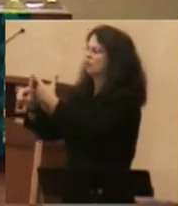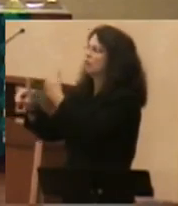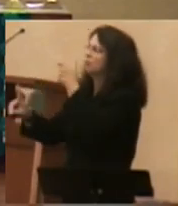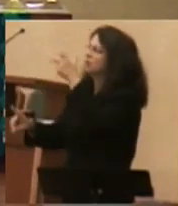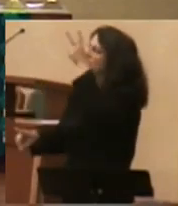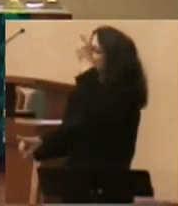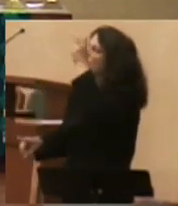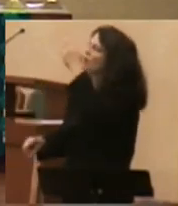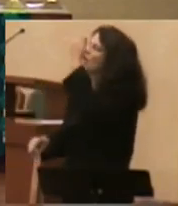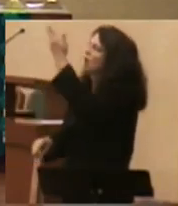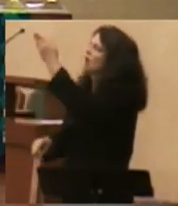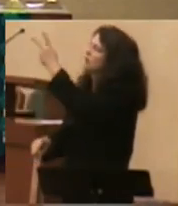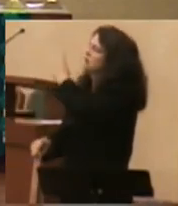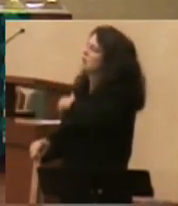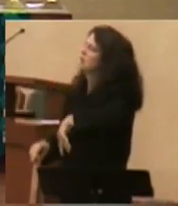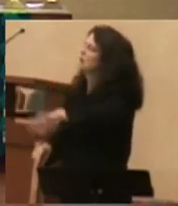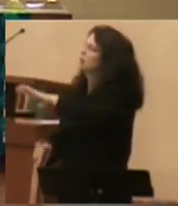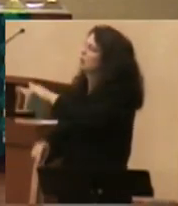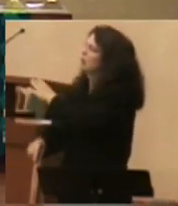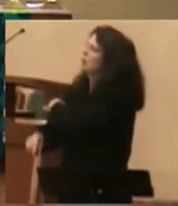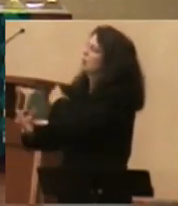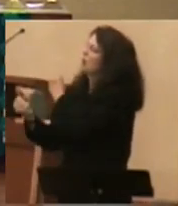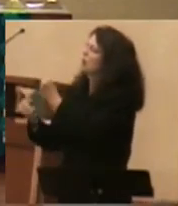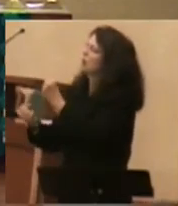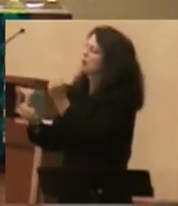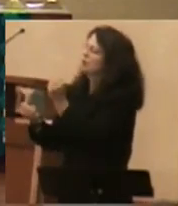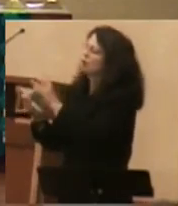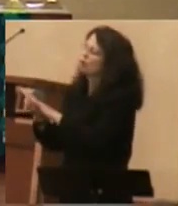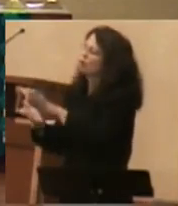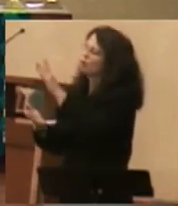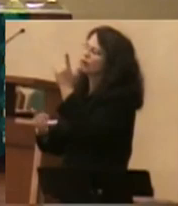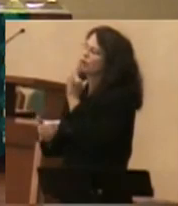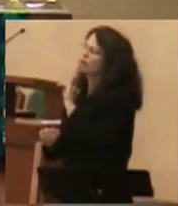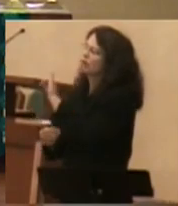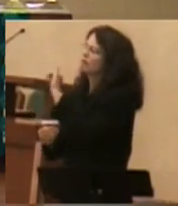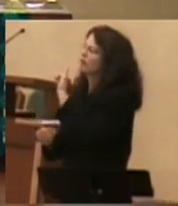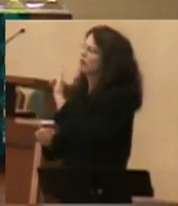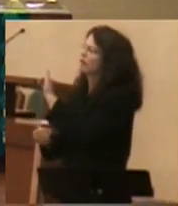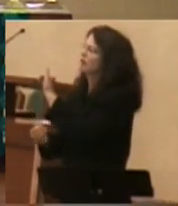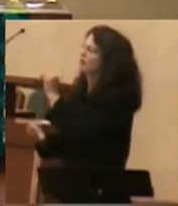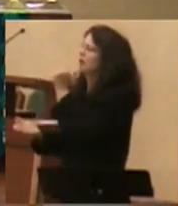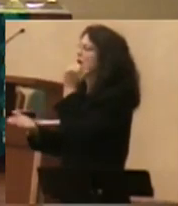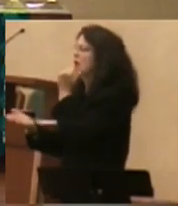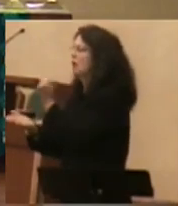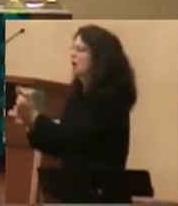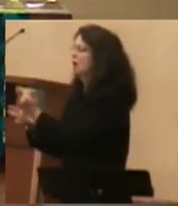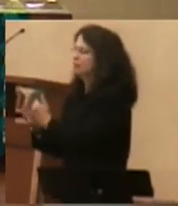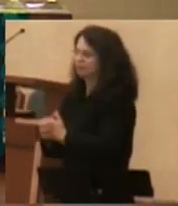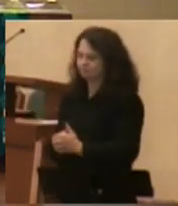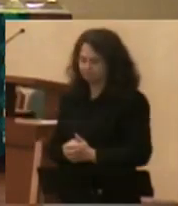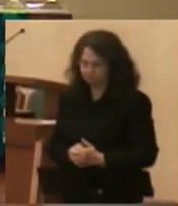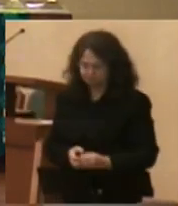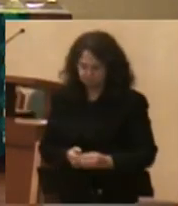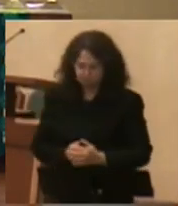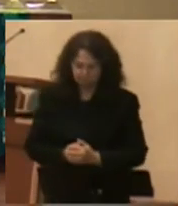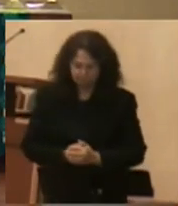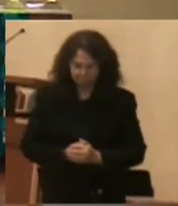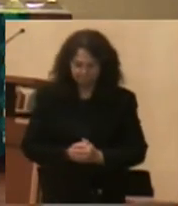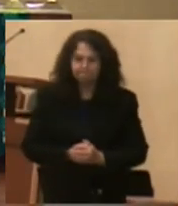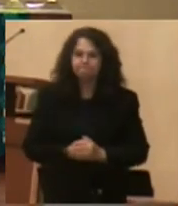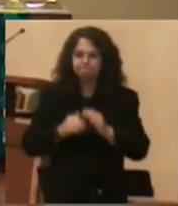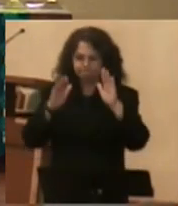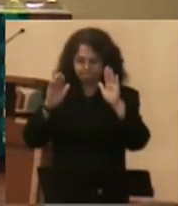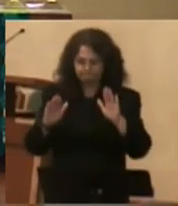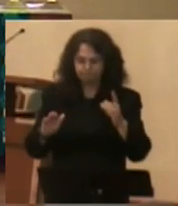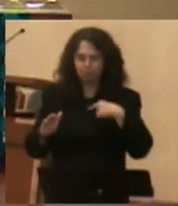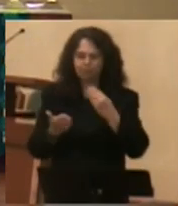evil. For thine is the kingdom, the power, and the glory, forever and ever. You may be